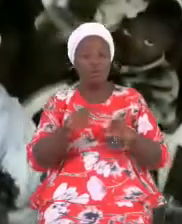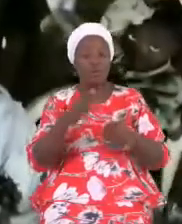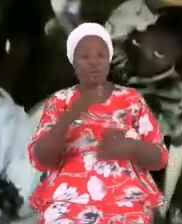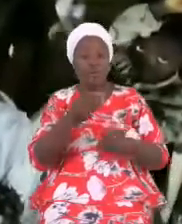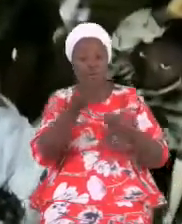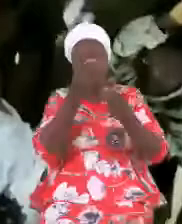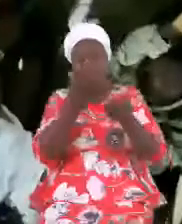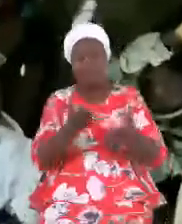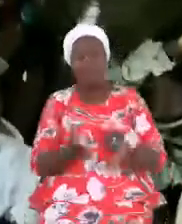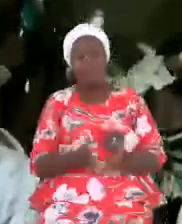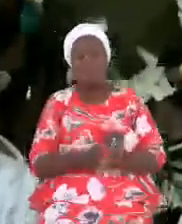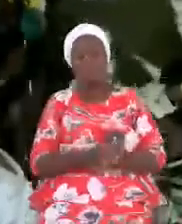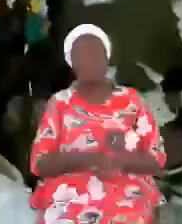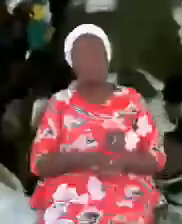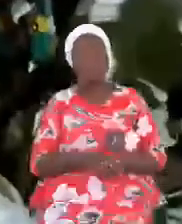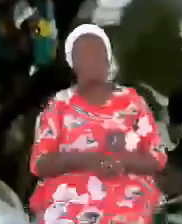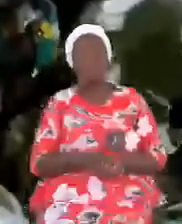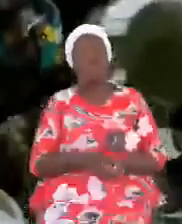Counselors,